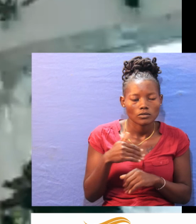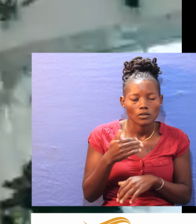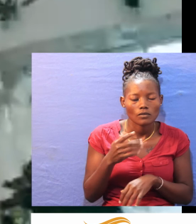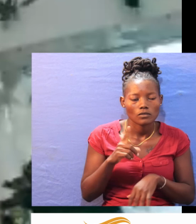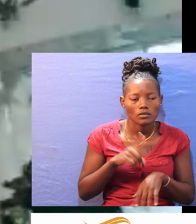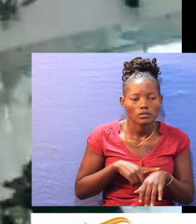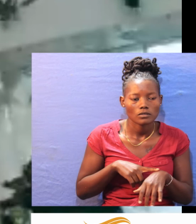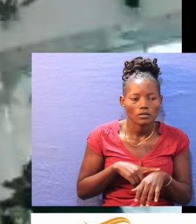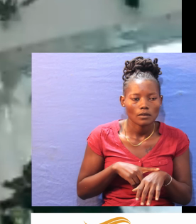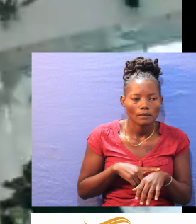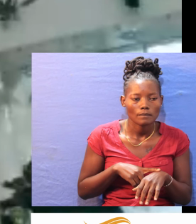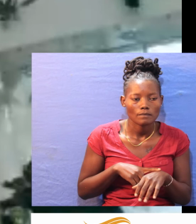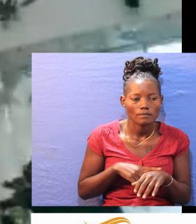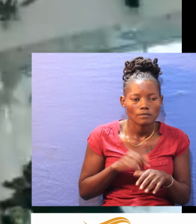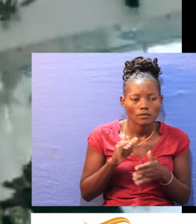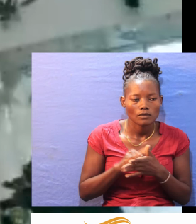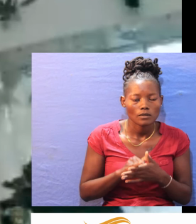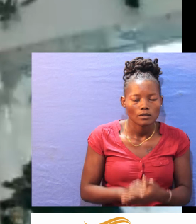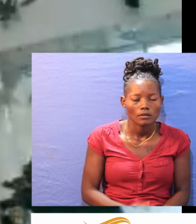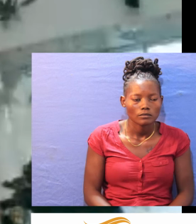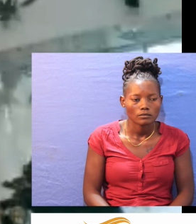basis, with athletes.